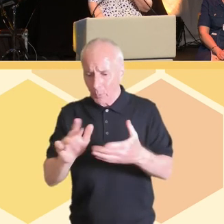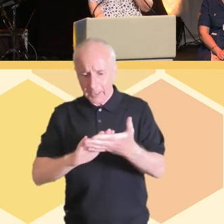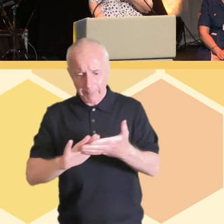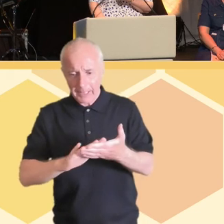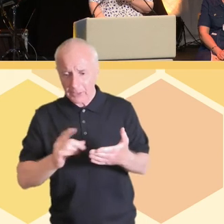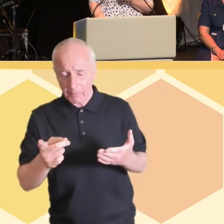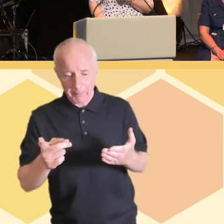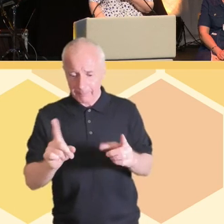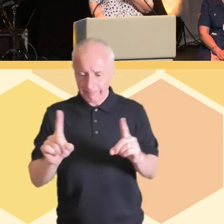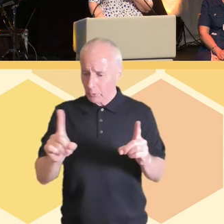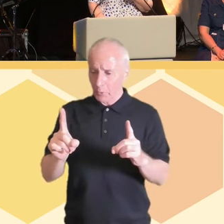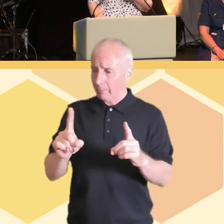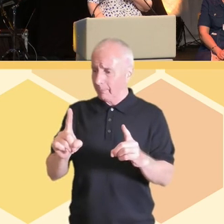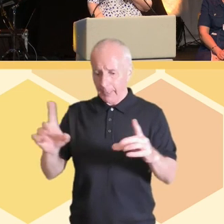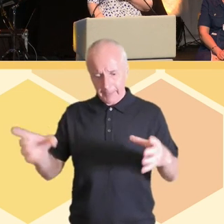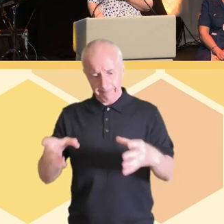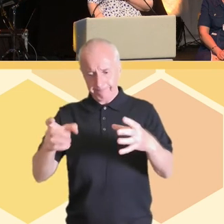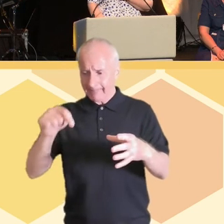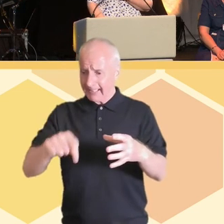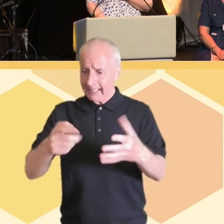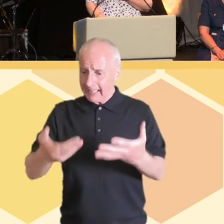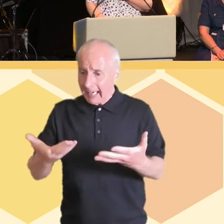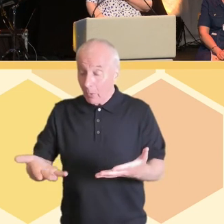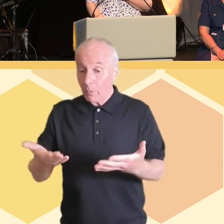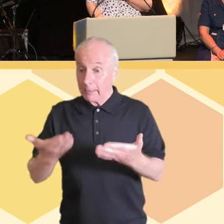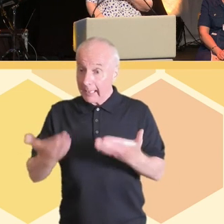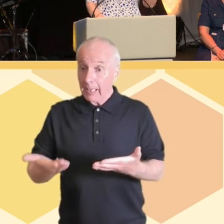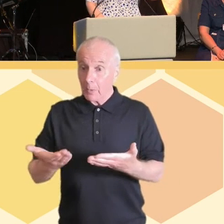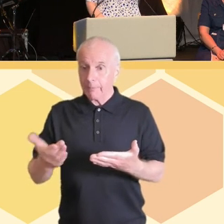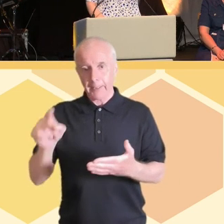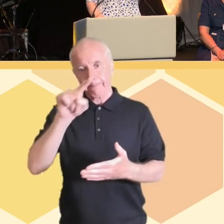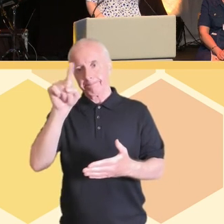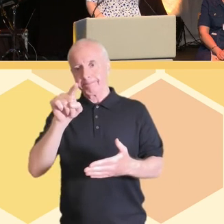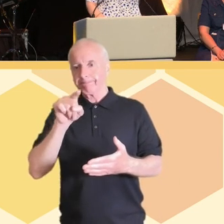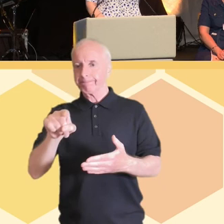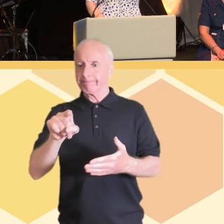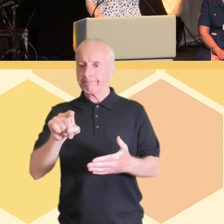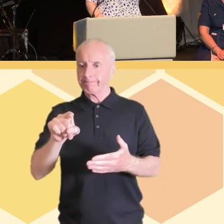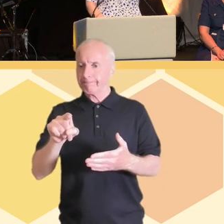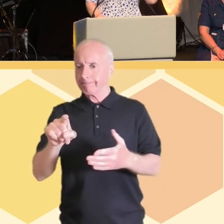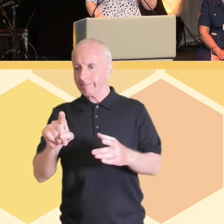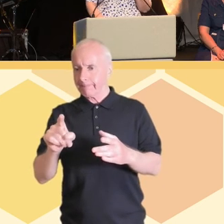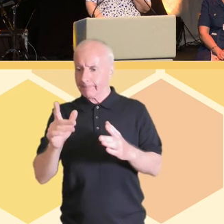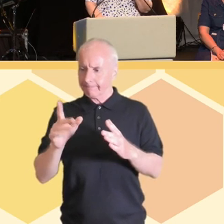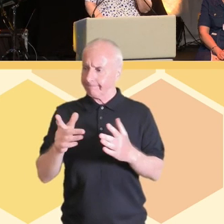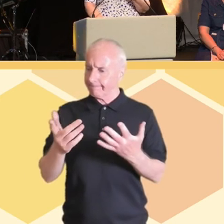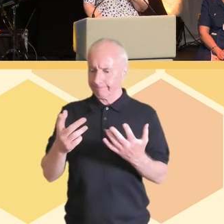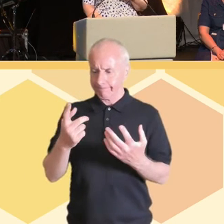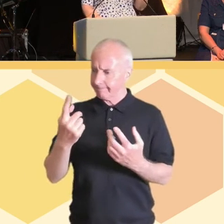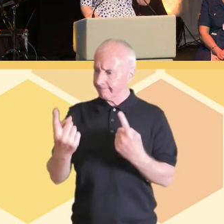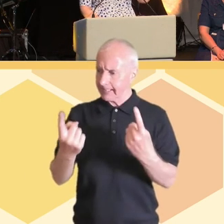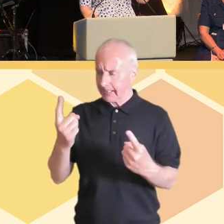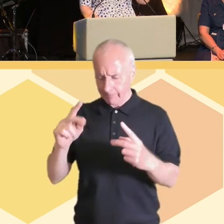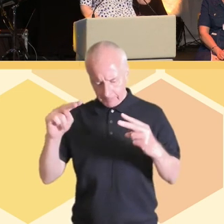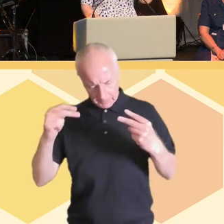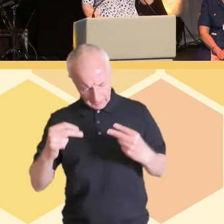be church in these days? This is the question we've got to be asking ourselves. Because remember that our